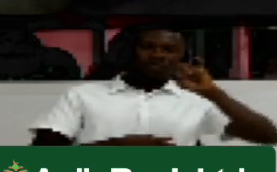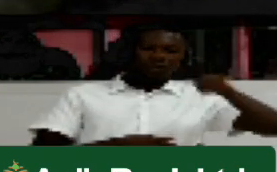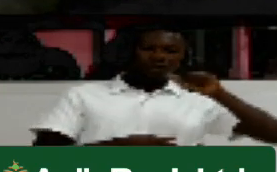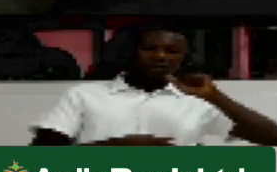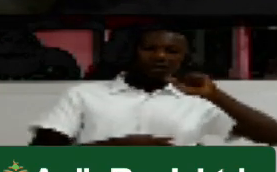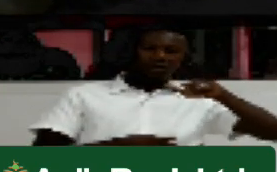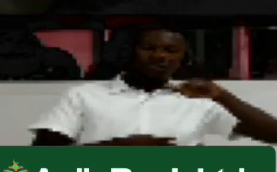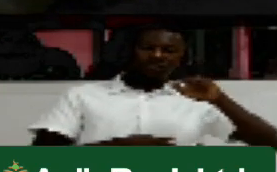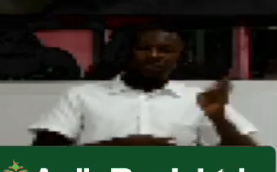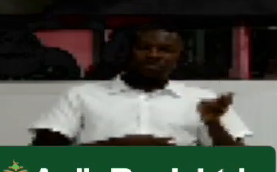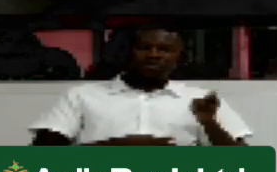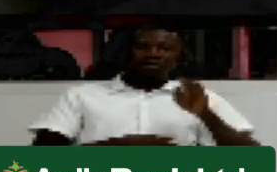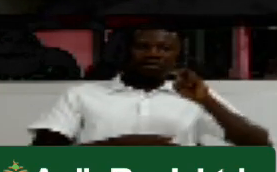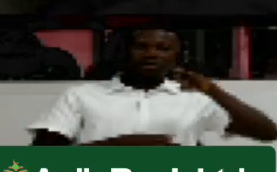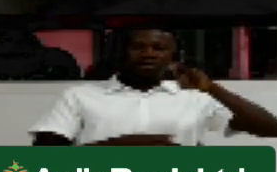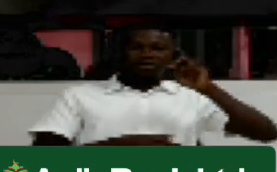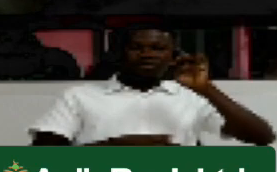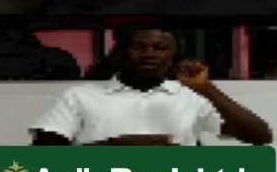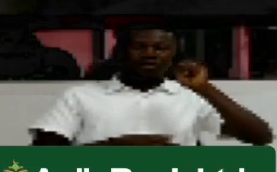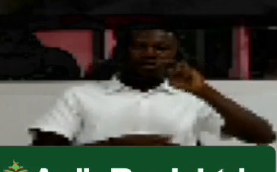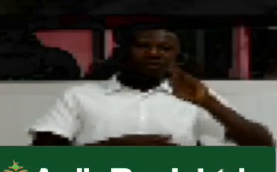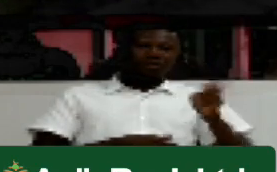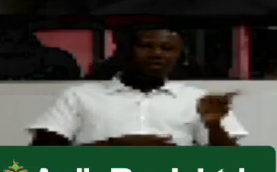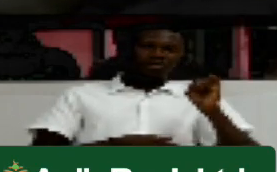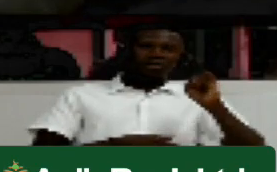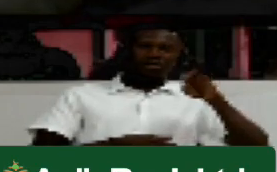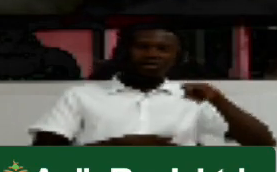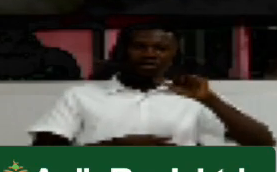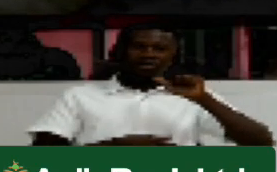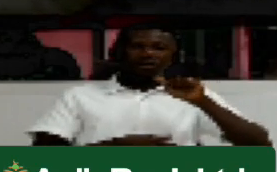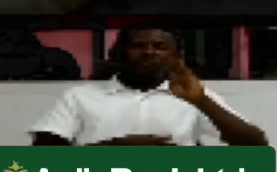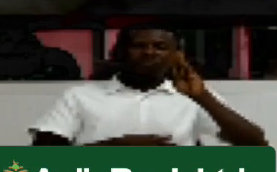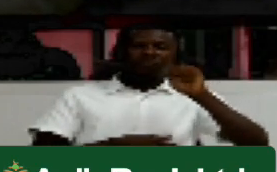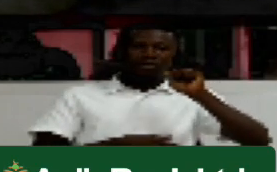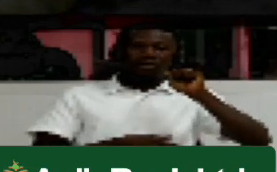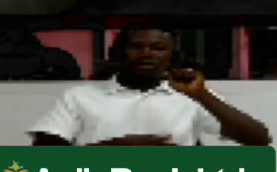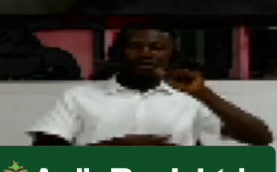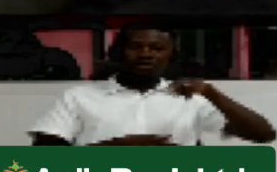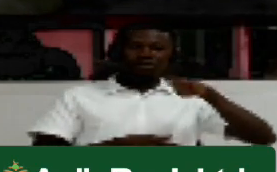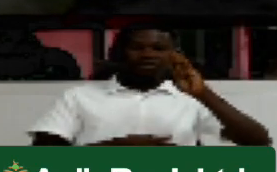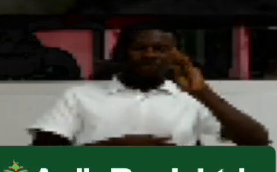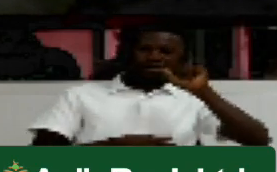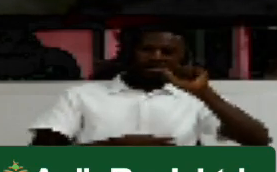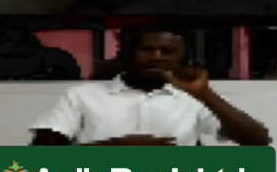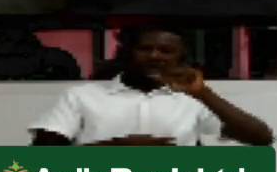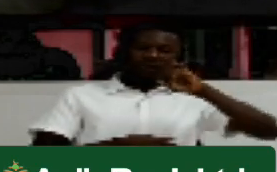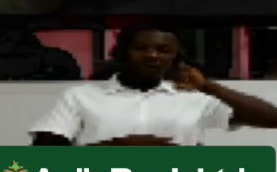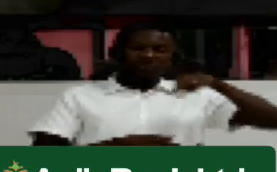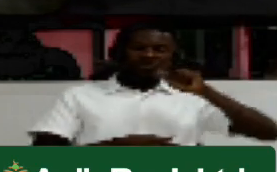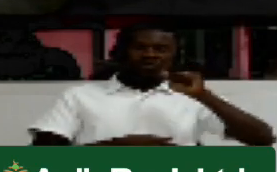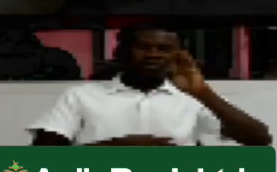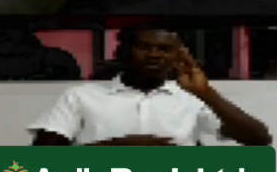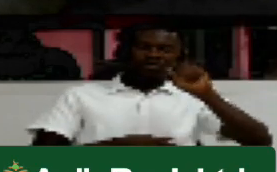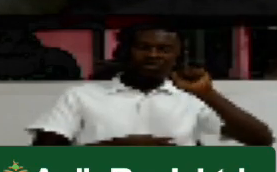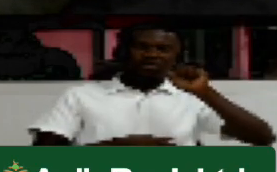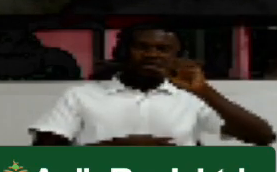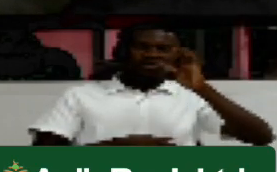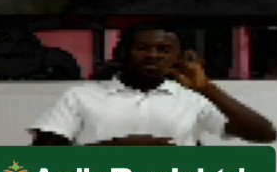Modlamin Chun, Bamba Jabate, Wee Fude Masari, Bakari